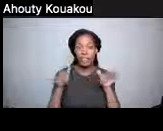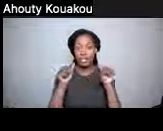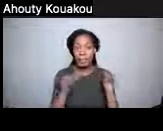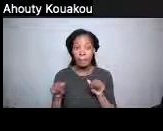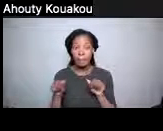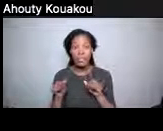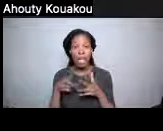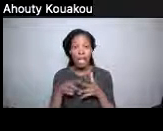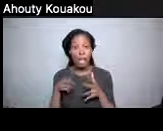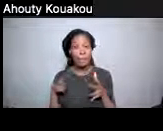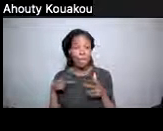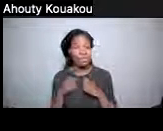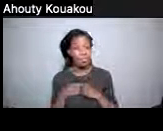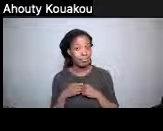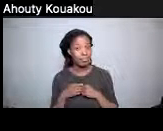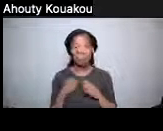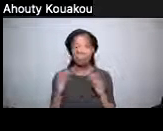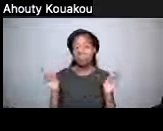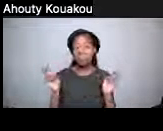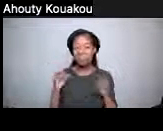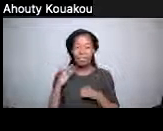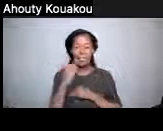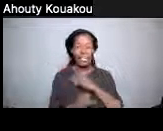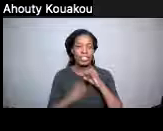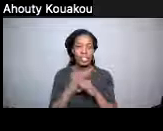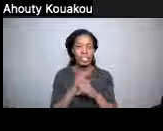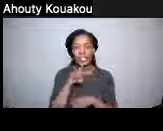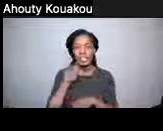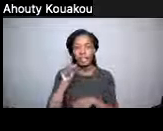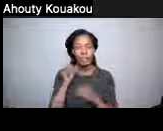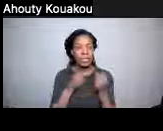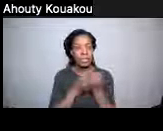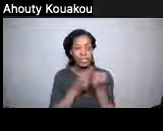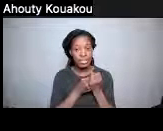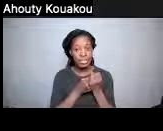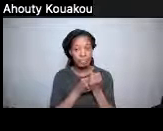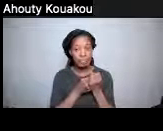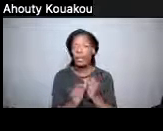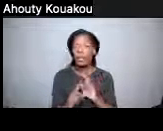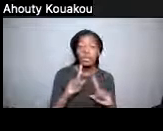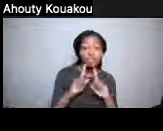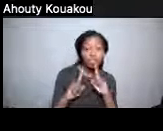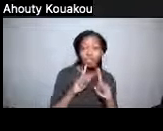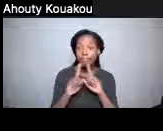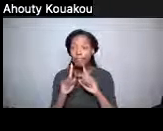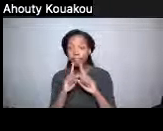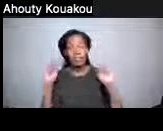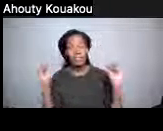Unplugged, International Disability Advocacy, a conversation that